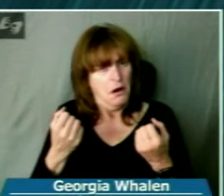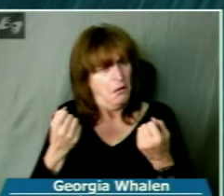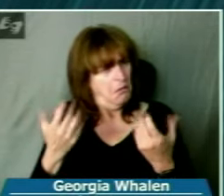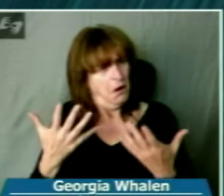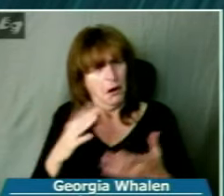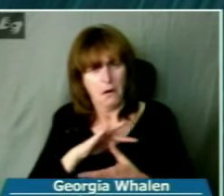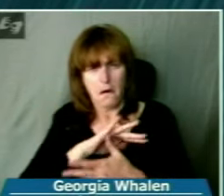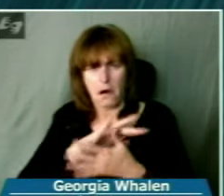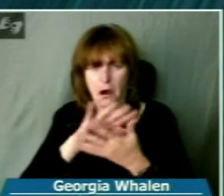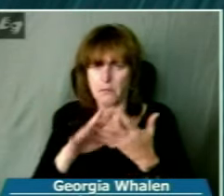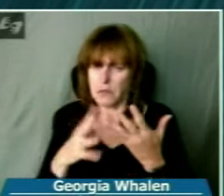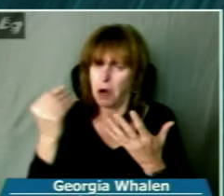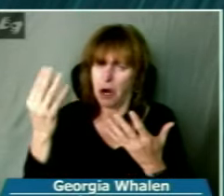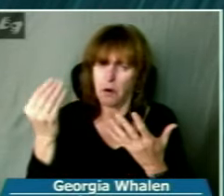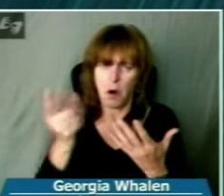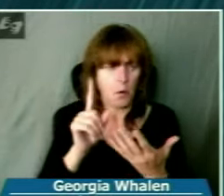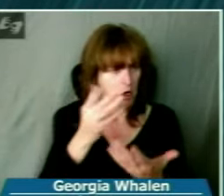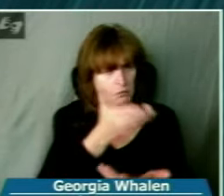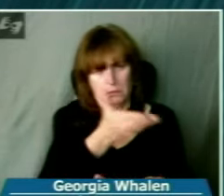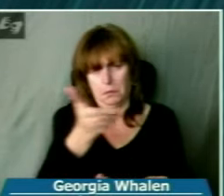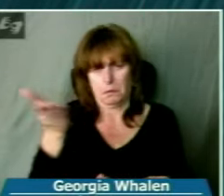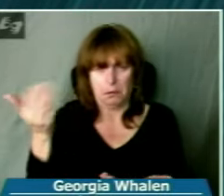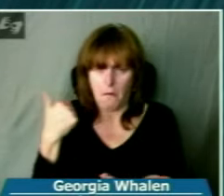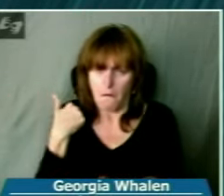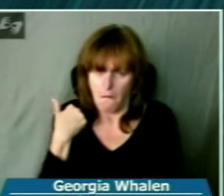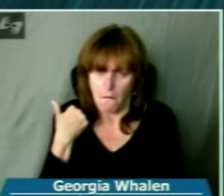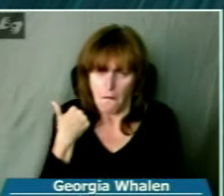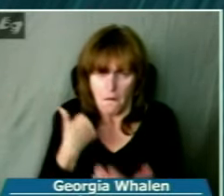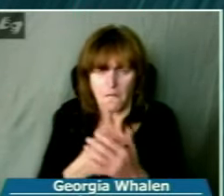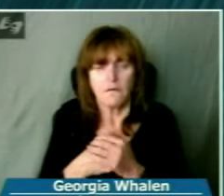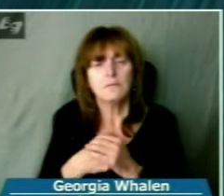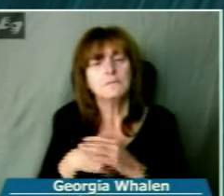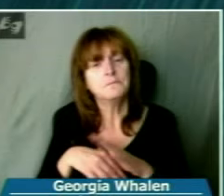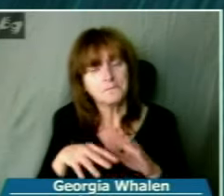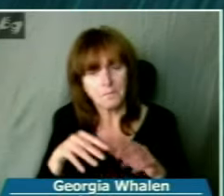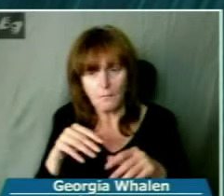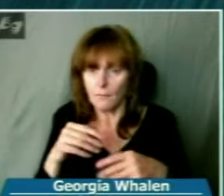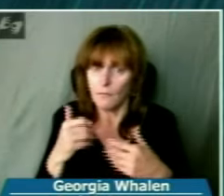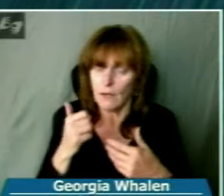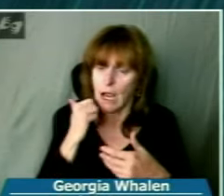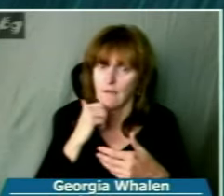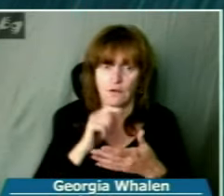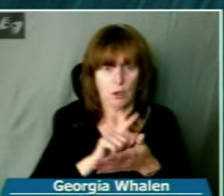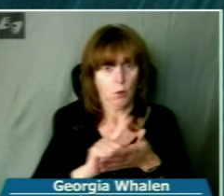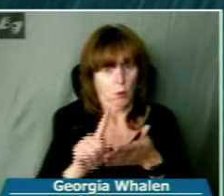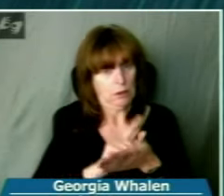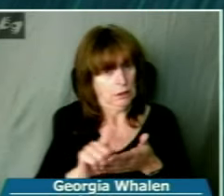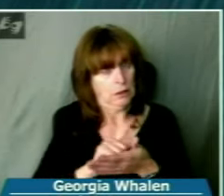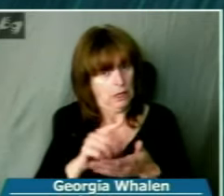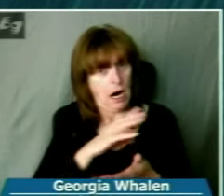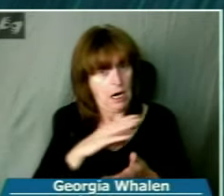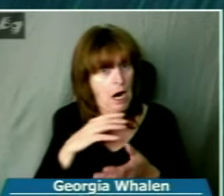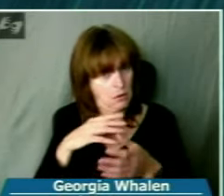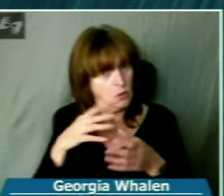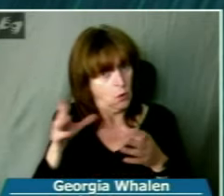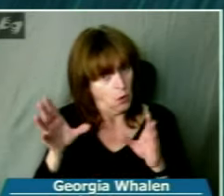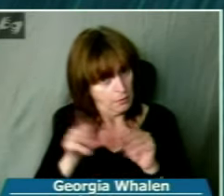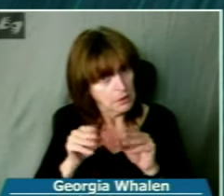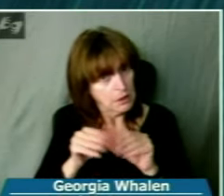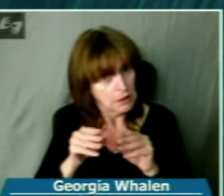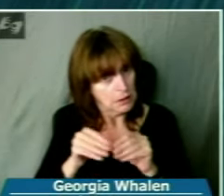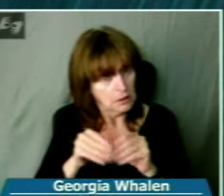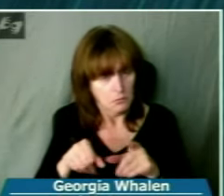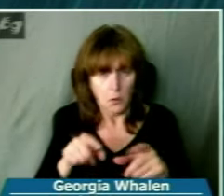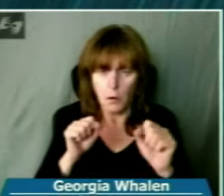And going forward, any member of council, any local ward issue, people can work with their councilors, and we can look